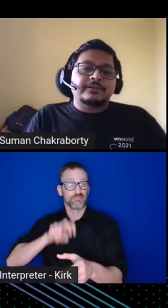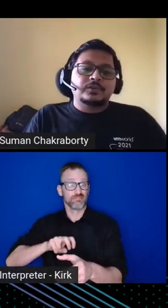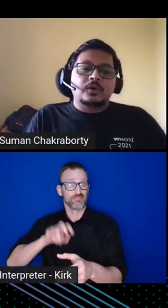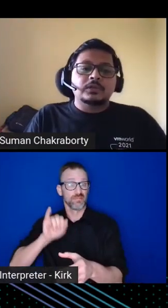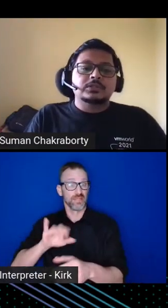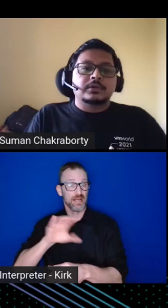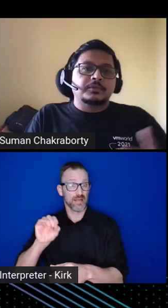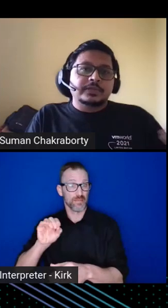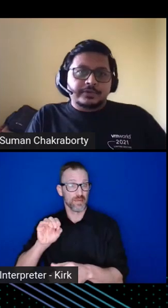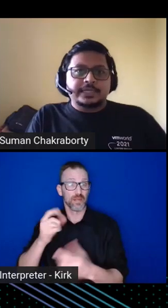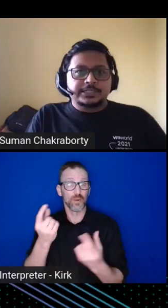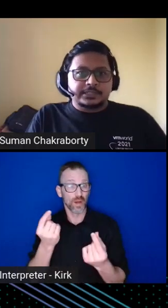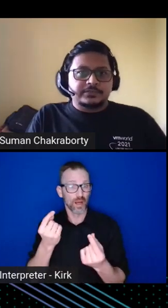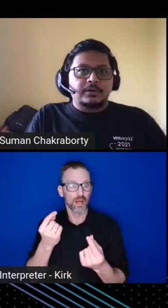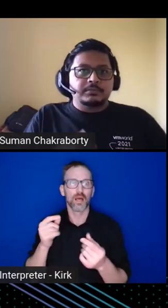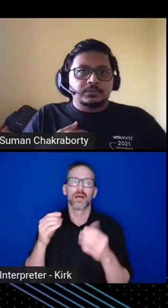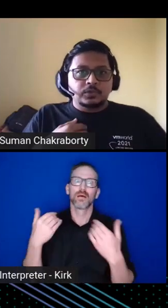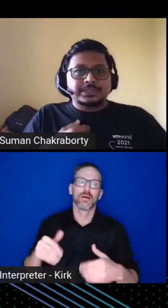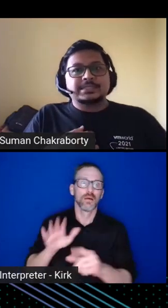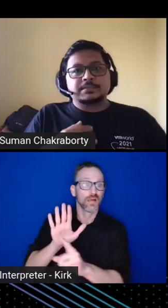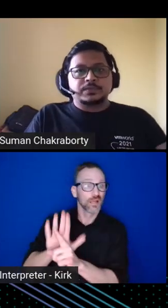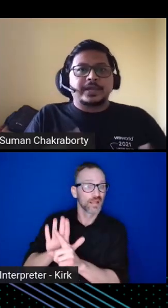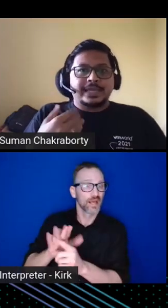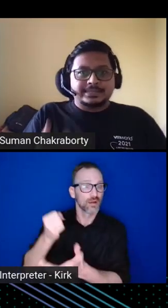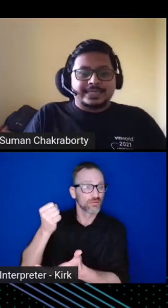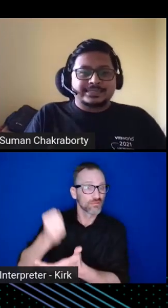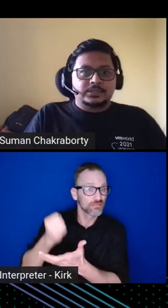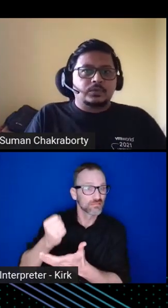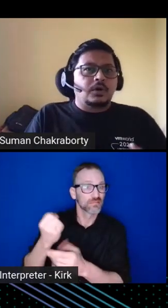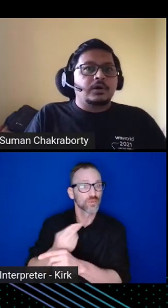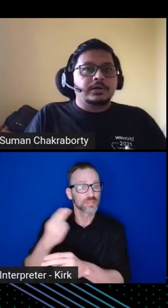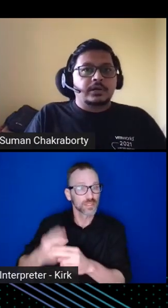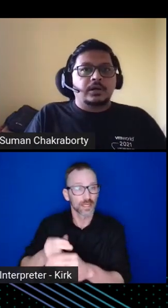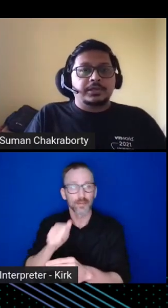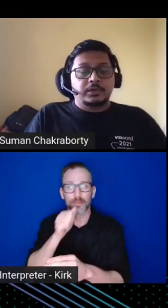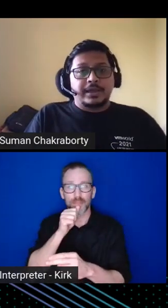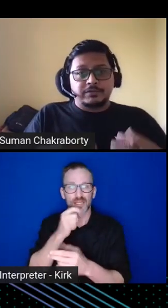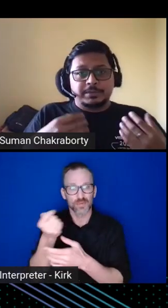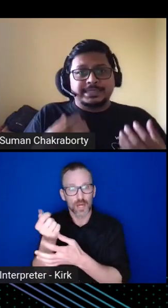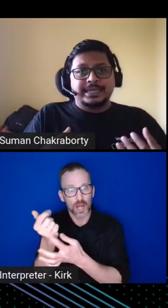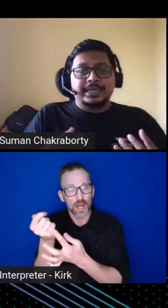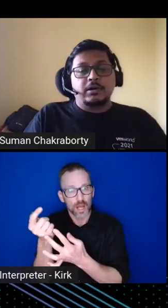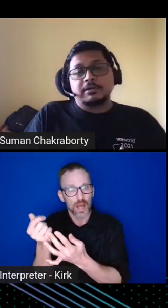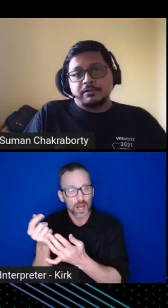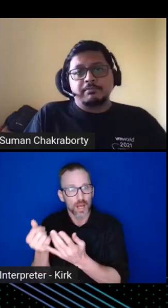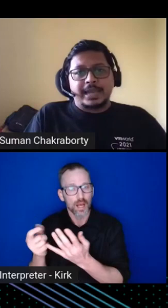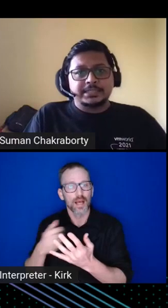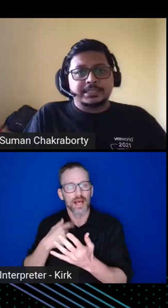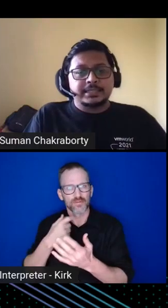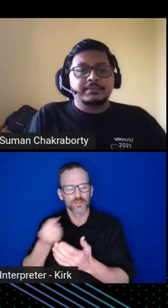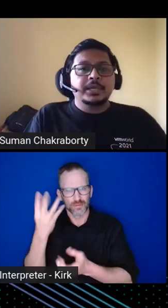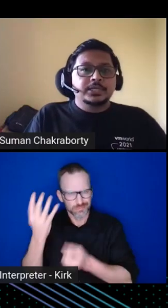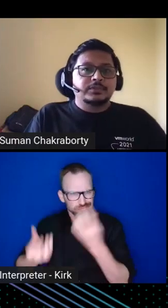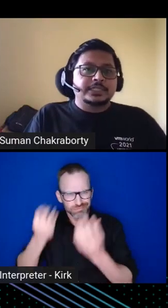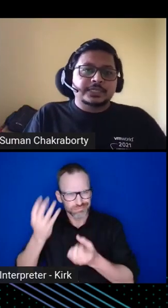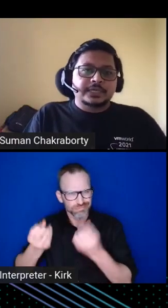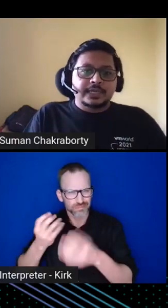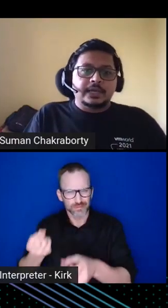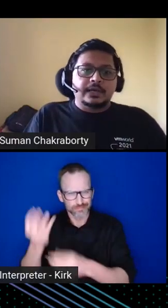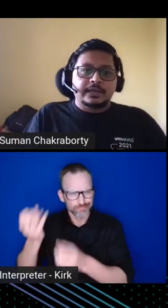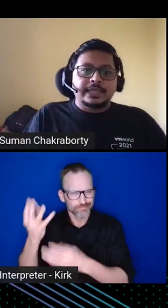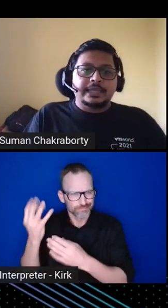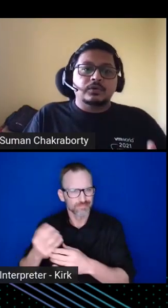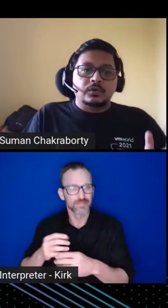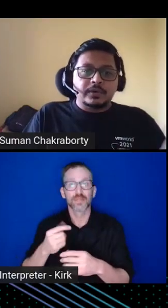You have to also remove the credentials from those systems where he has access to, or you have to basically, or if you're managing them